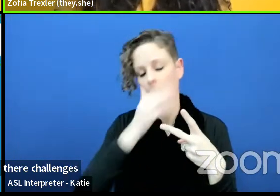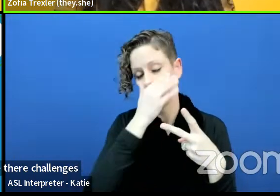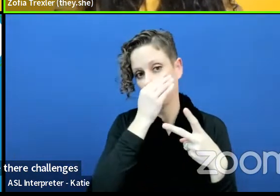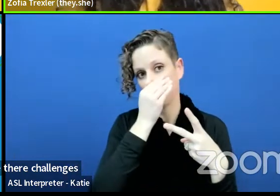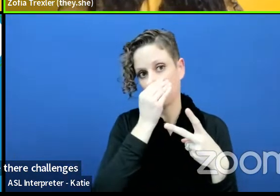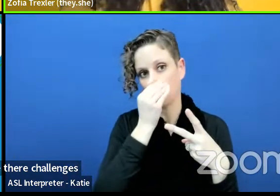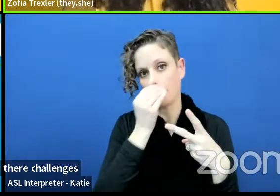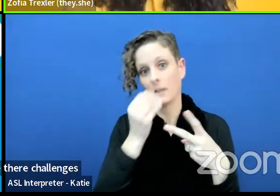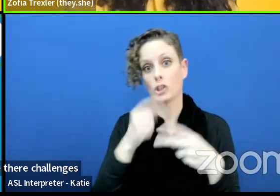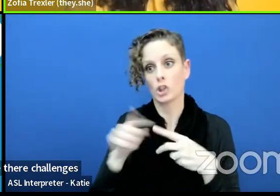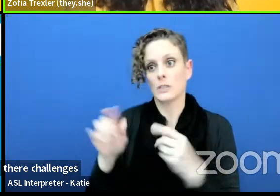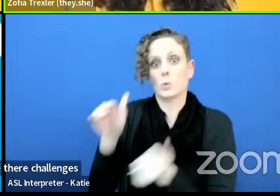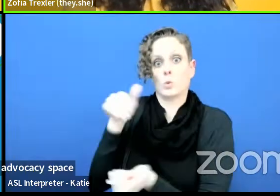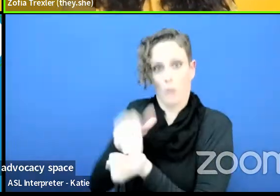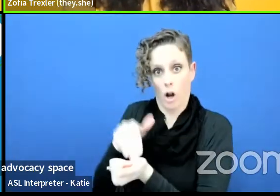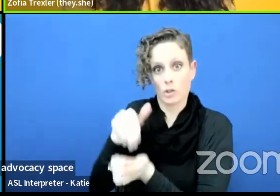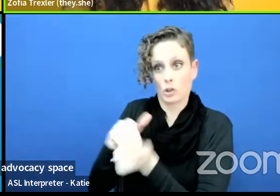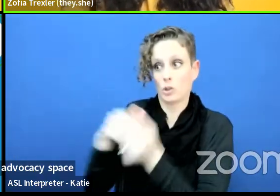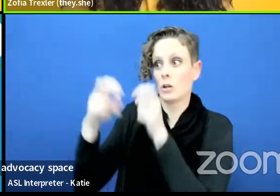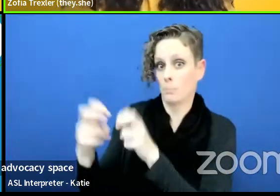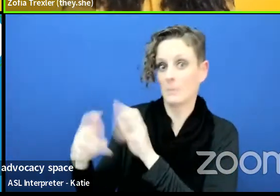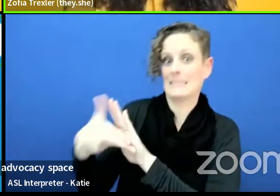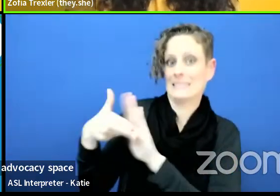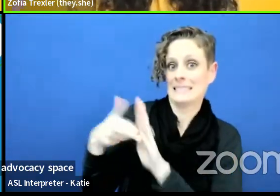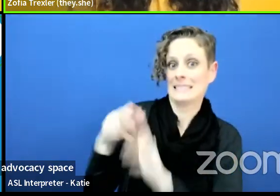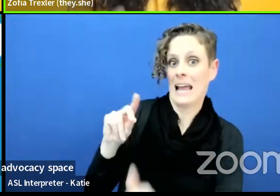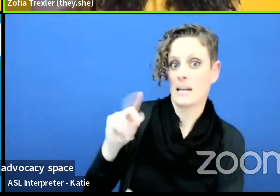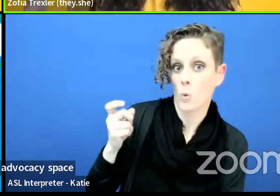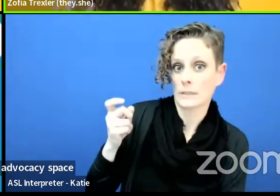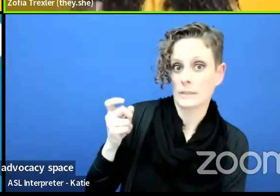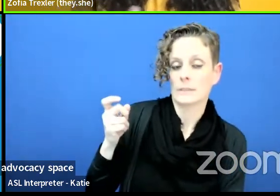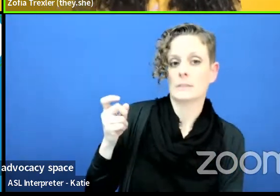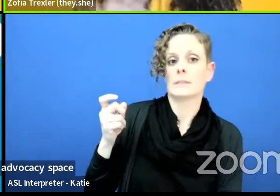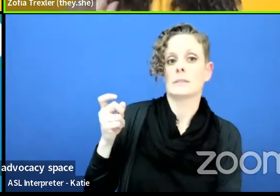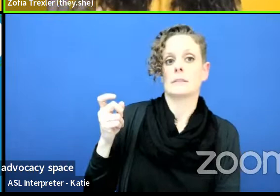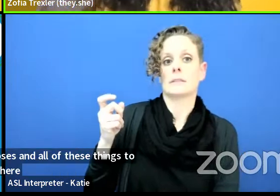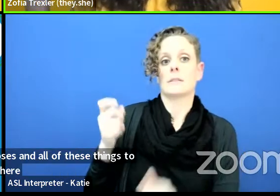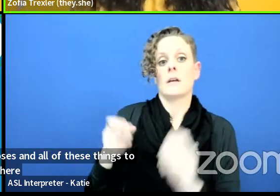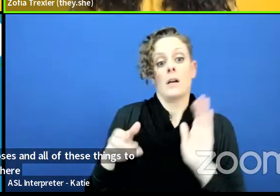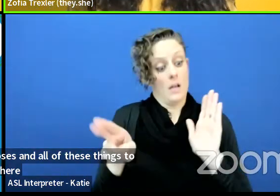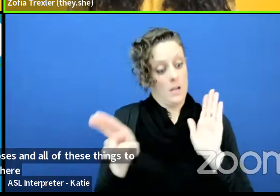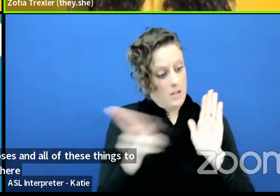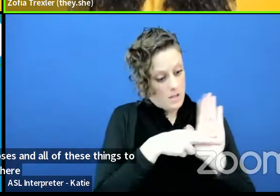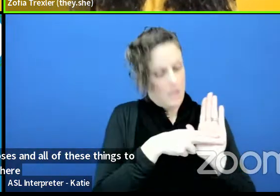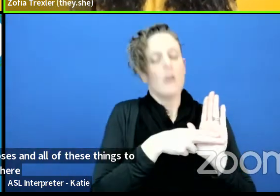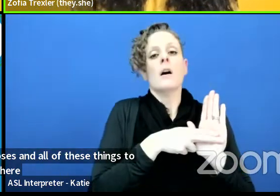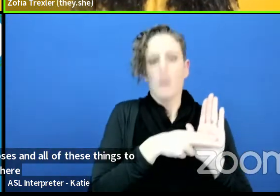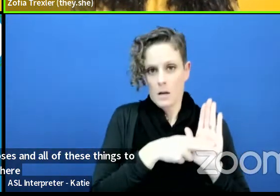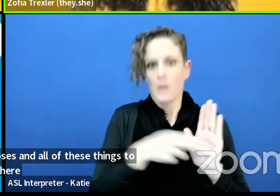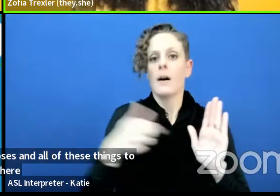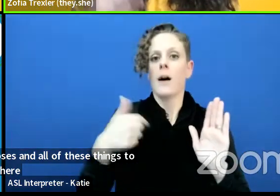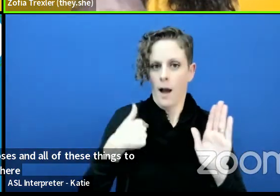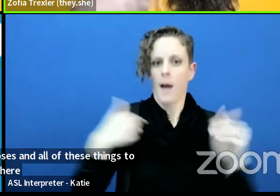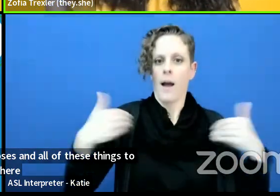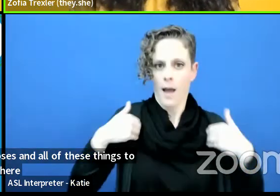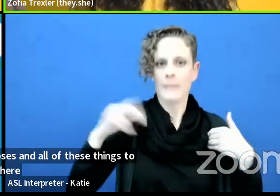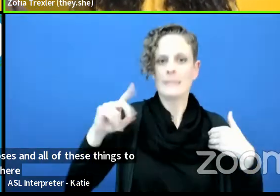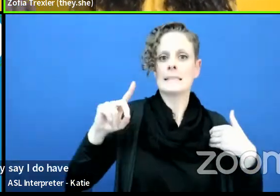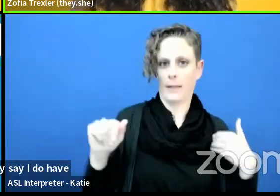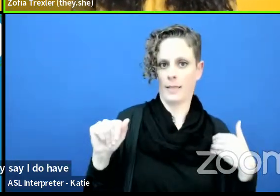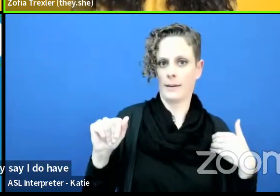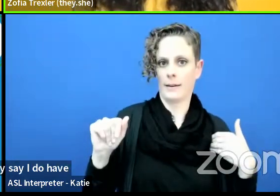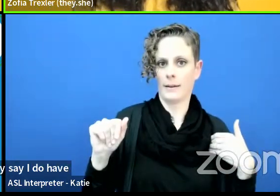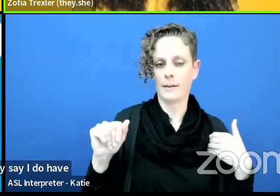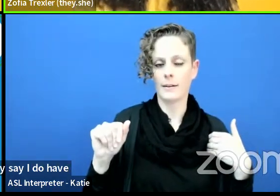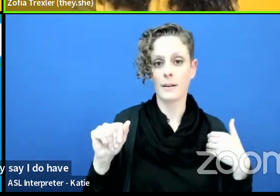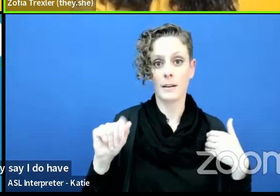the diagnosis and like all of these things to where you can finally say like, okay, like I do have a disability. Like there are so many